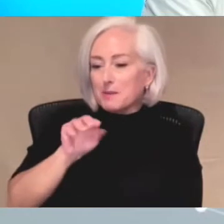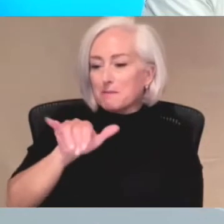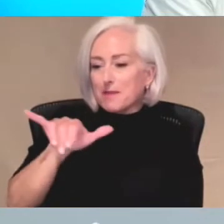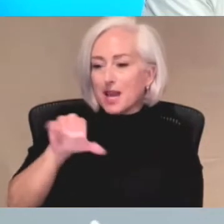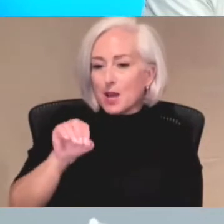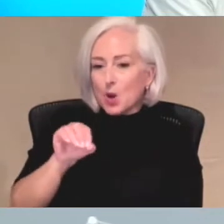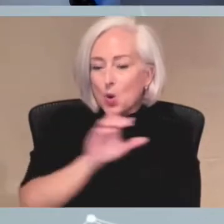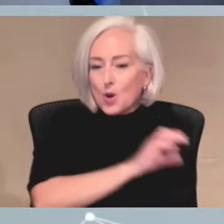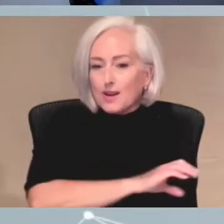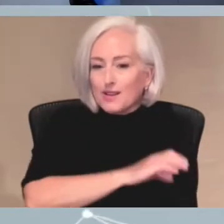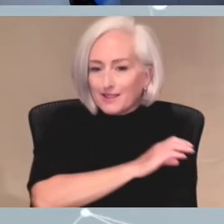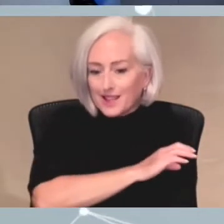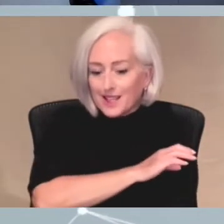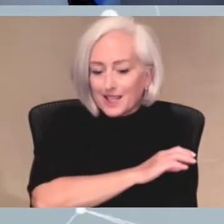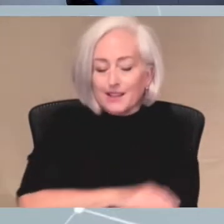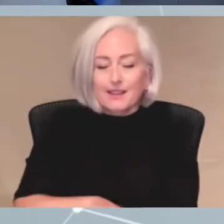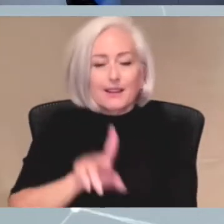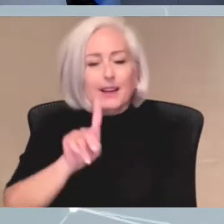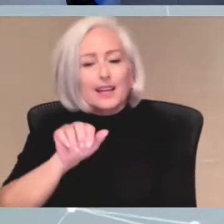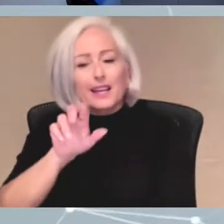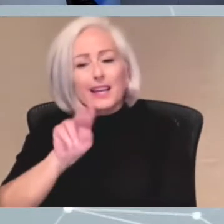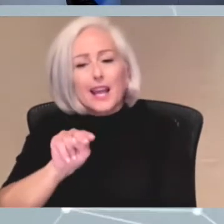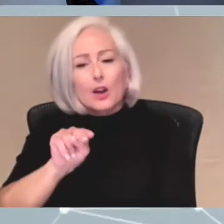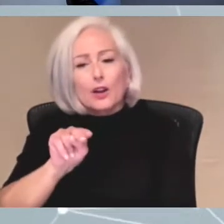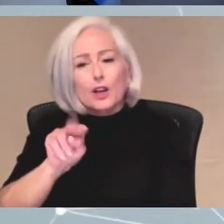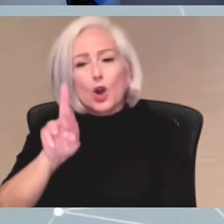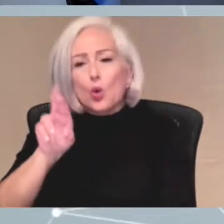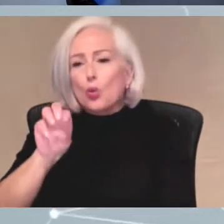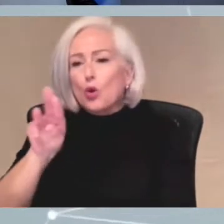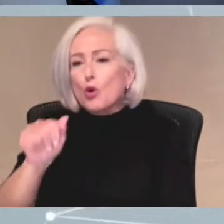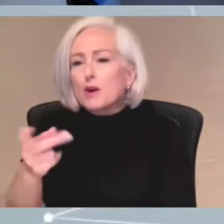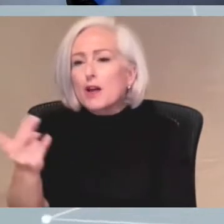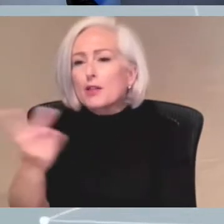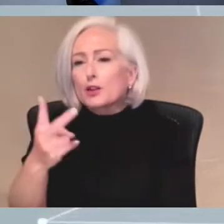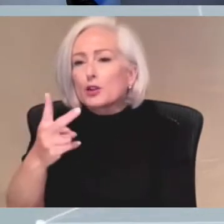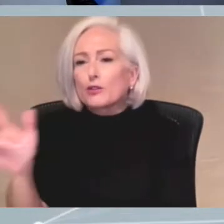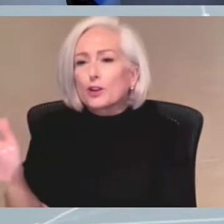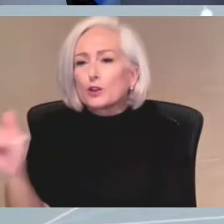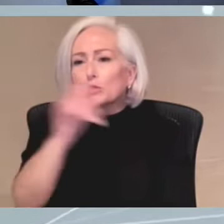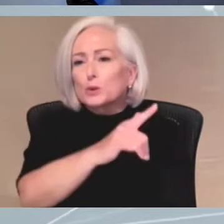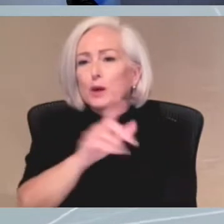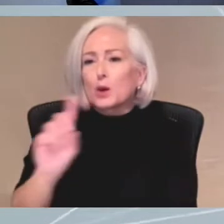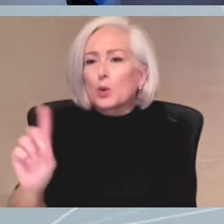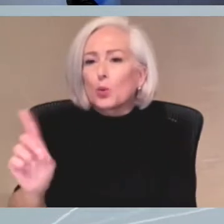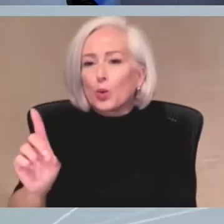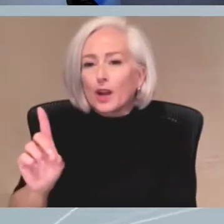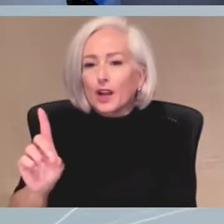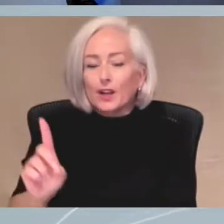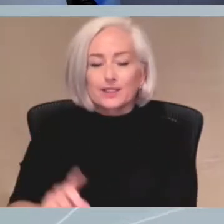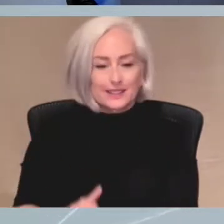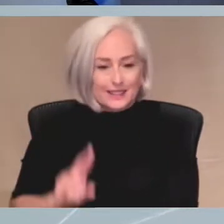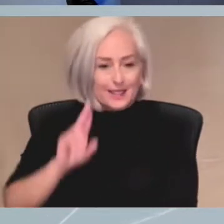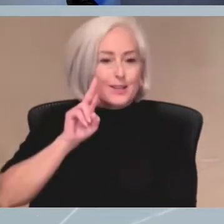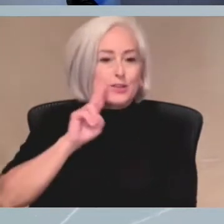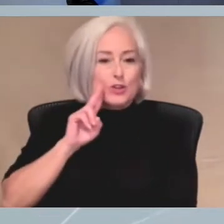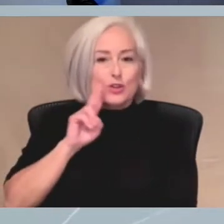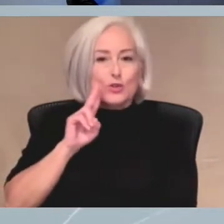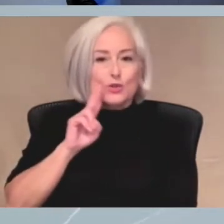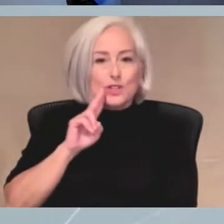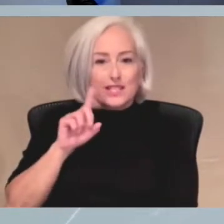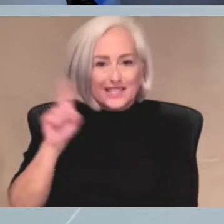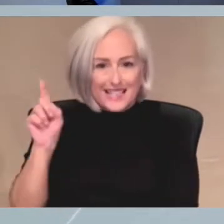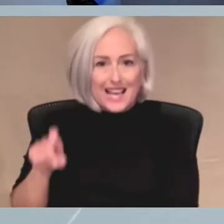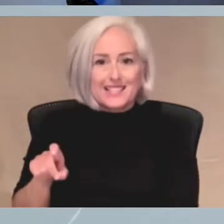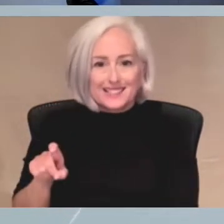in Roma, how about you? Where did you have to go? Houston, Texas. Houston, Texas.